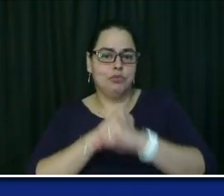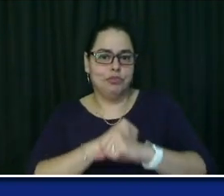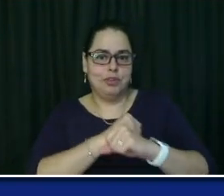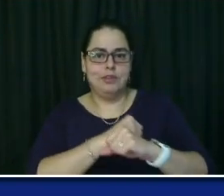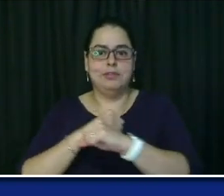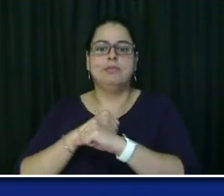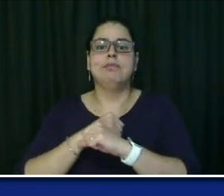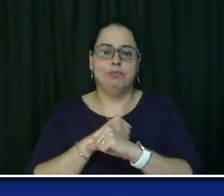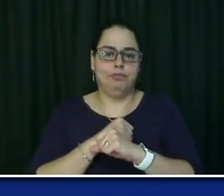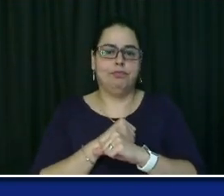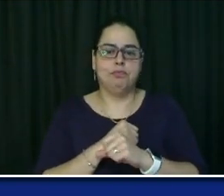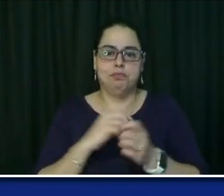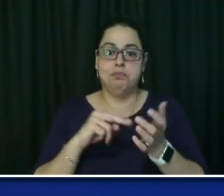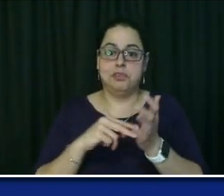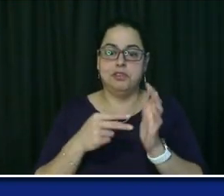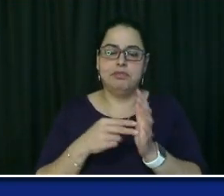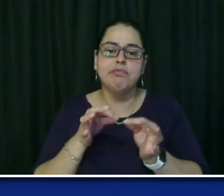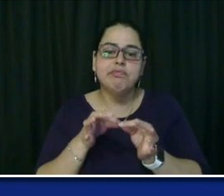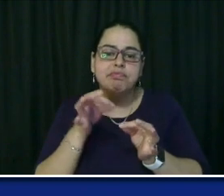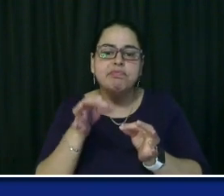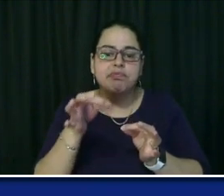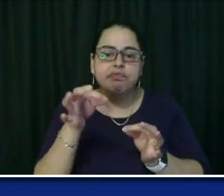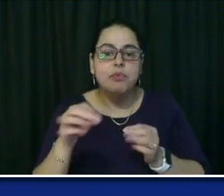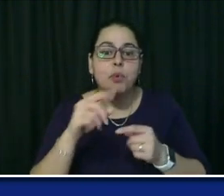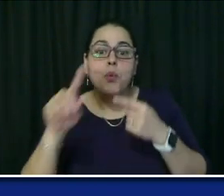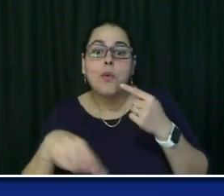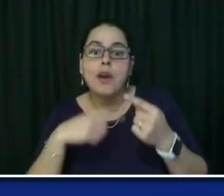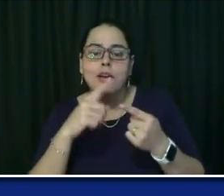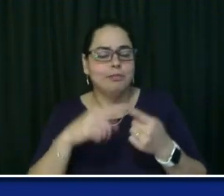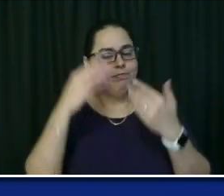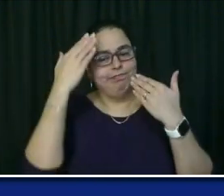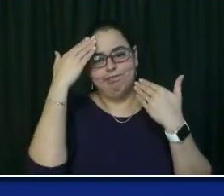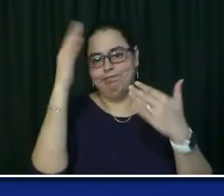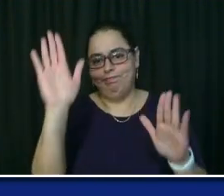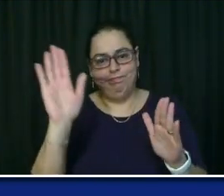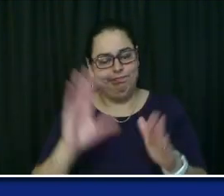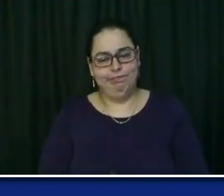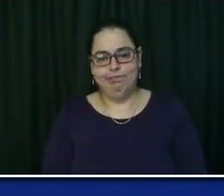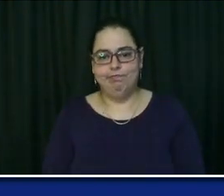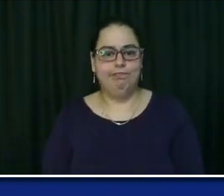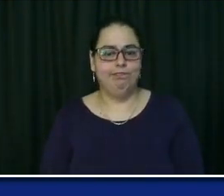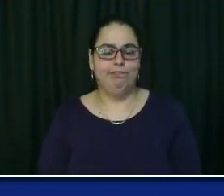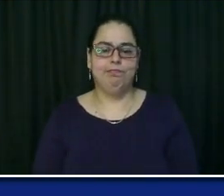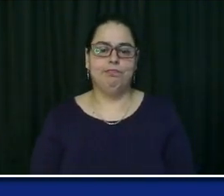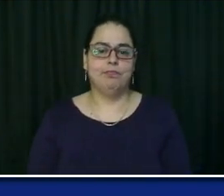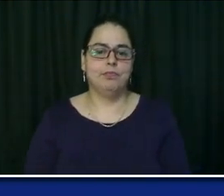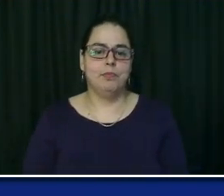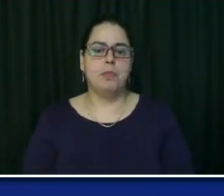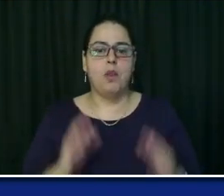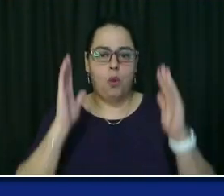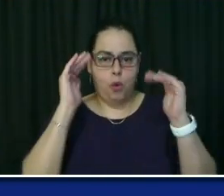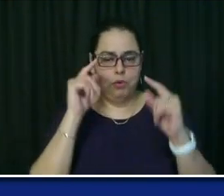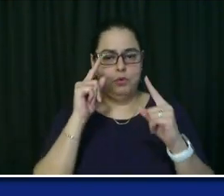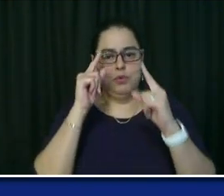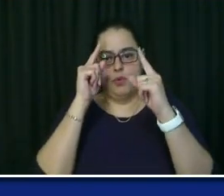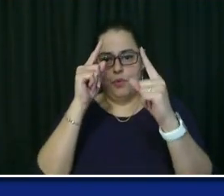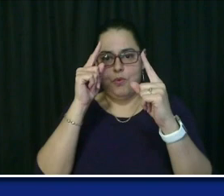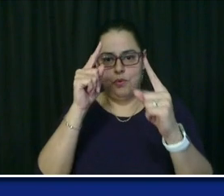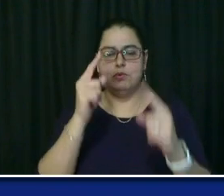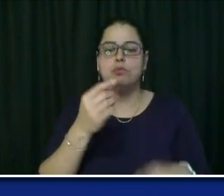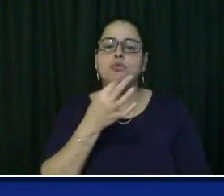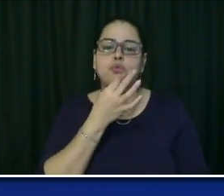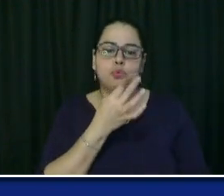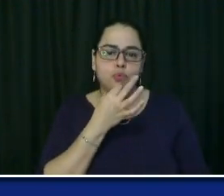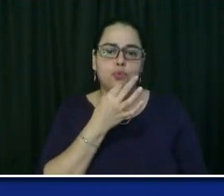get the disease and you're in the hospital, that you could be given the antiviral treatment and you can recover and hopefully go on about your life. Our job is to try to